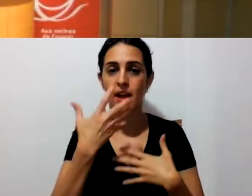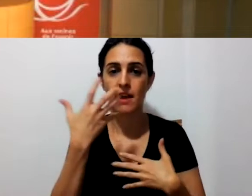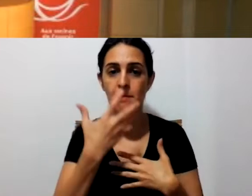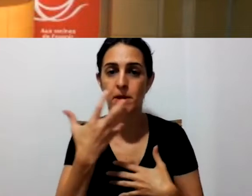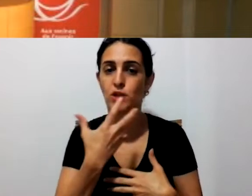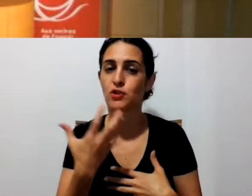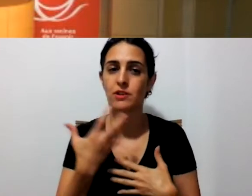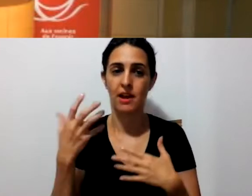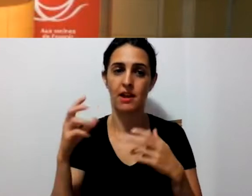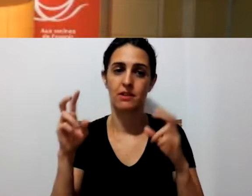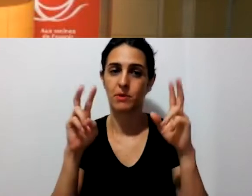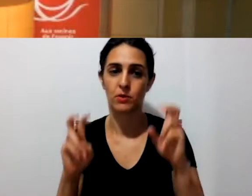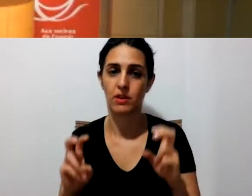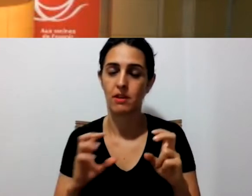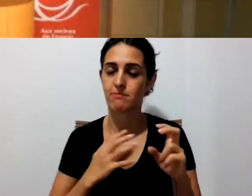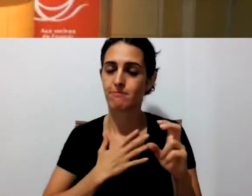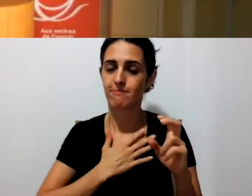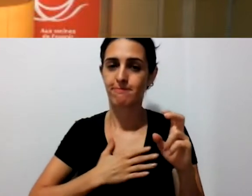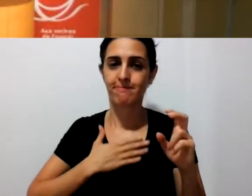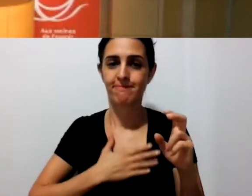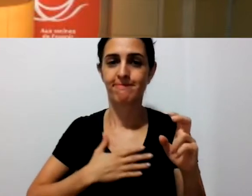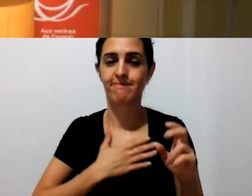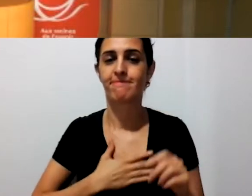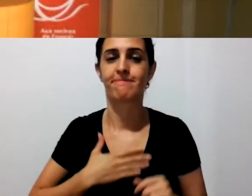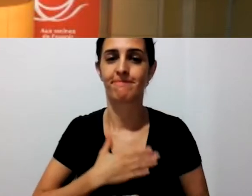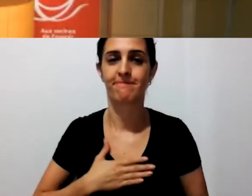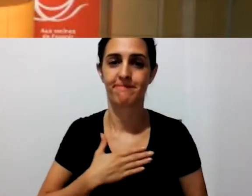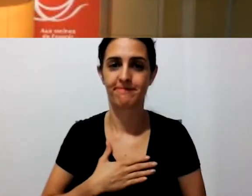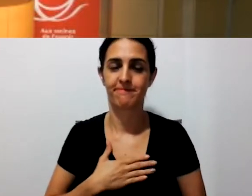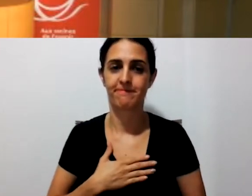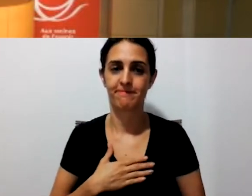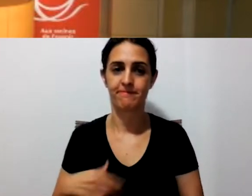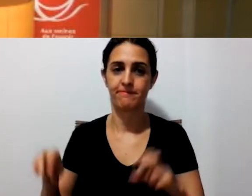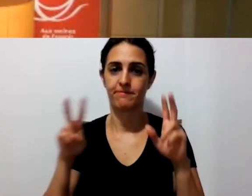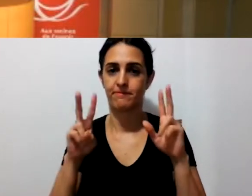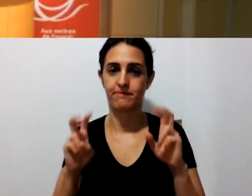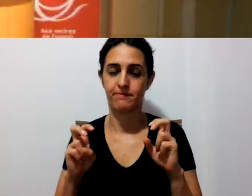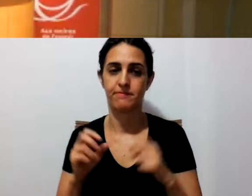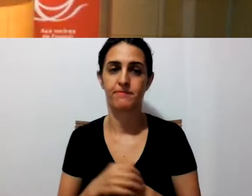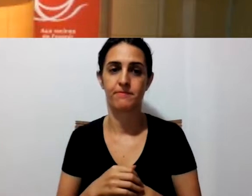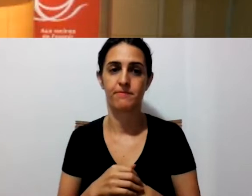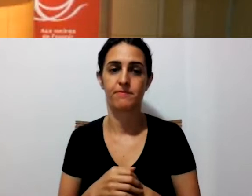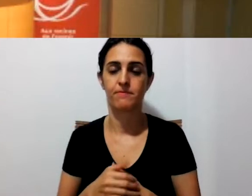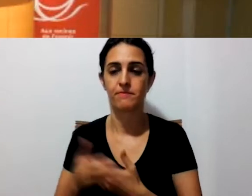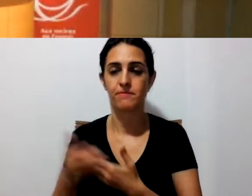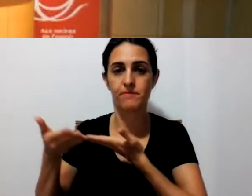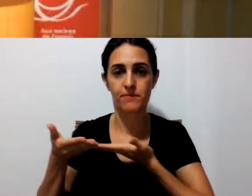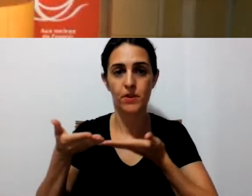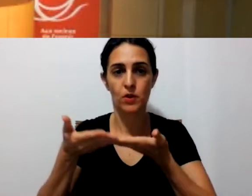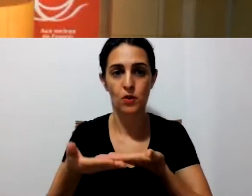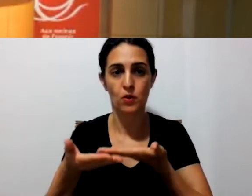years, depending on the magnitude. But Brazil has done already a lot of his homework, because Brazil has asked for membership